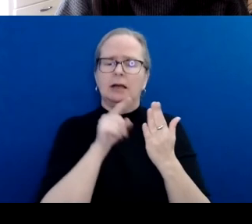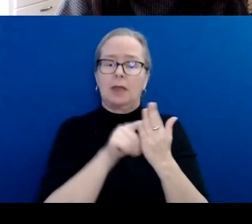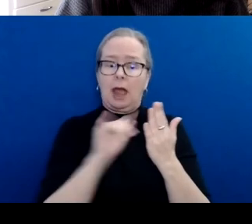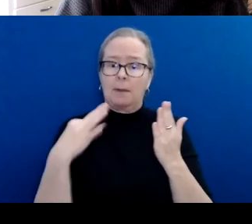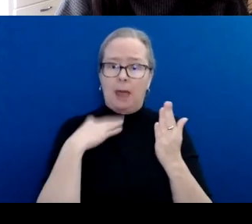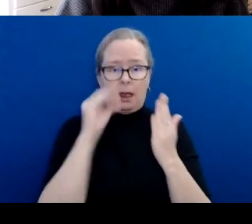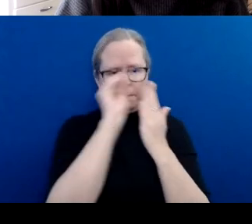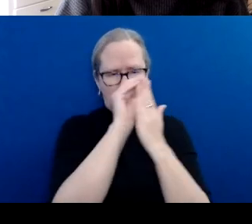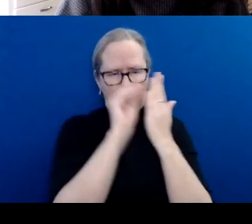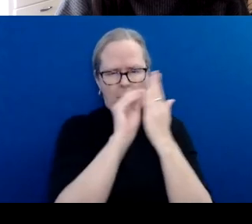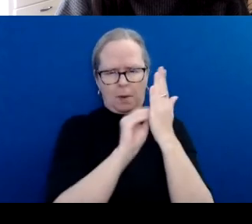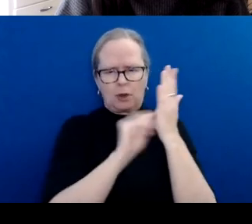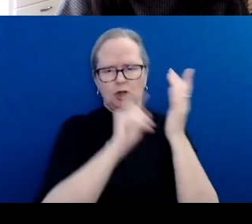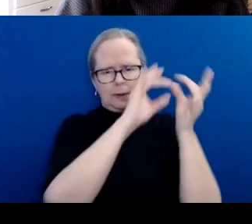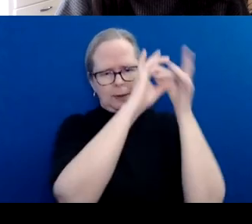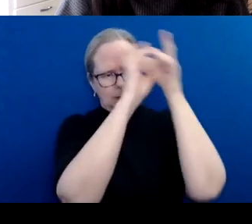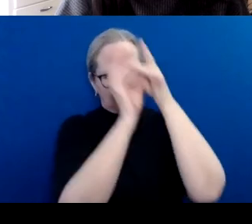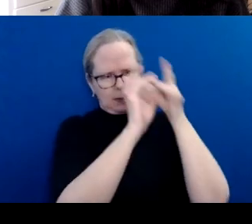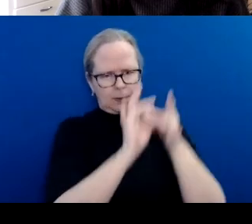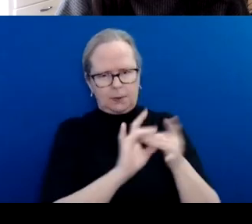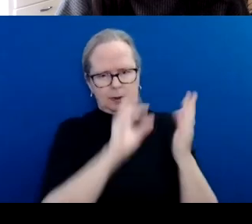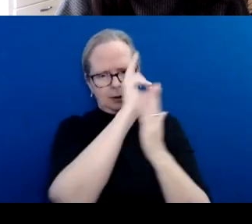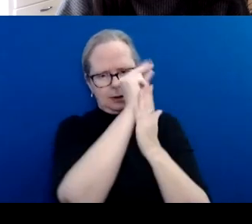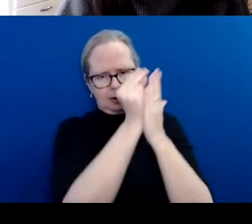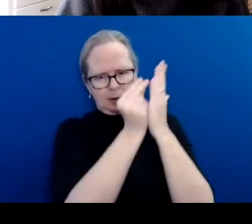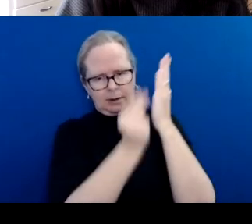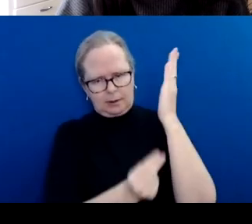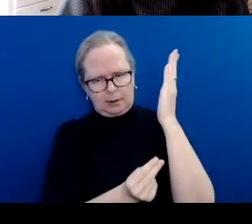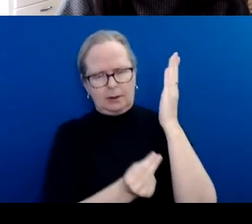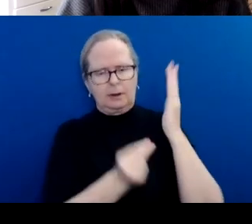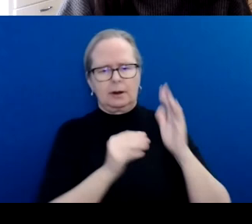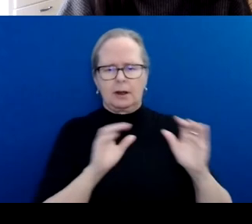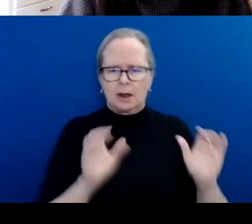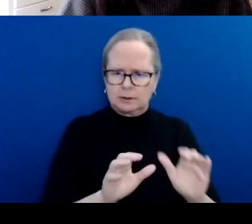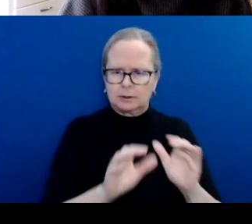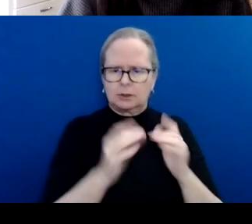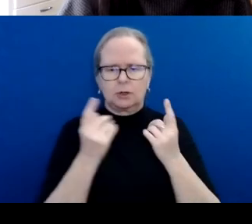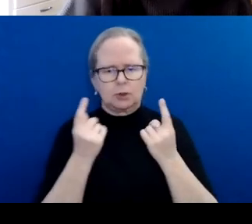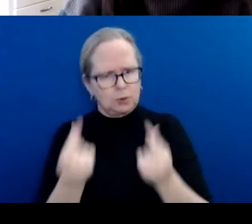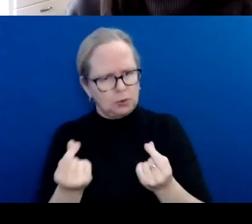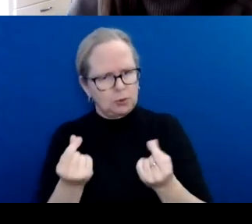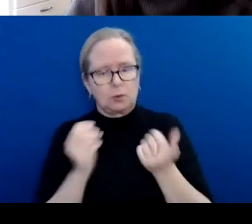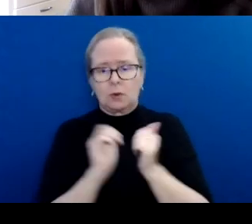of who you are, what you want to do, how you'll do it, and why it's important.